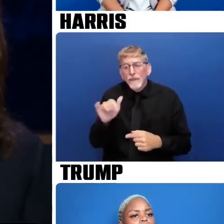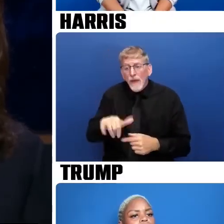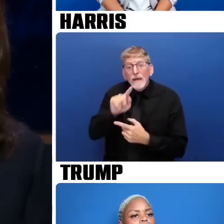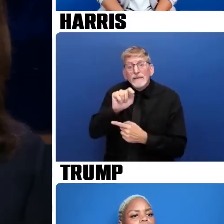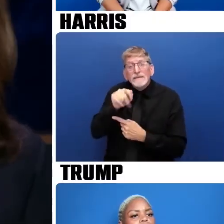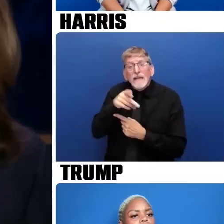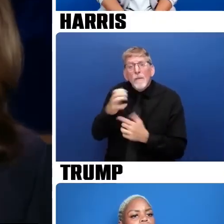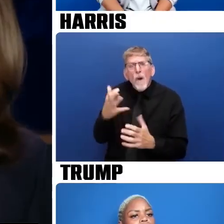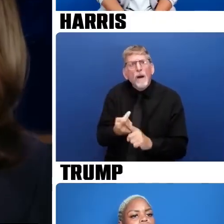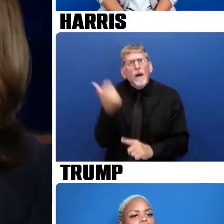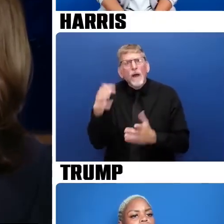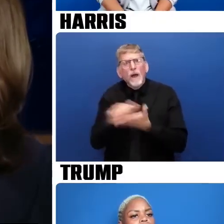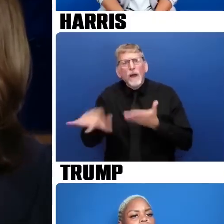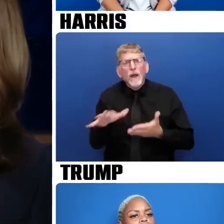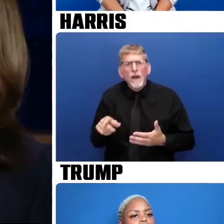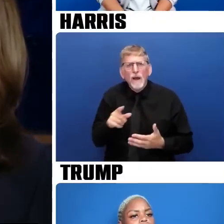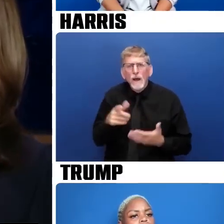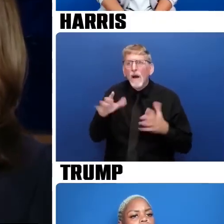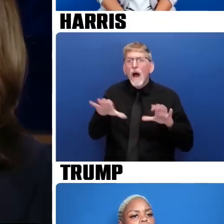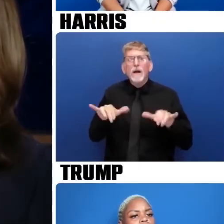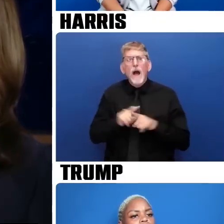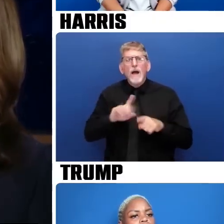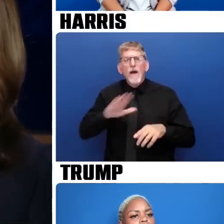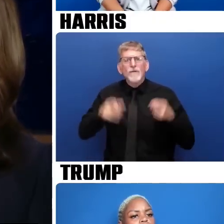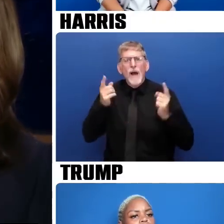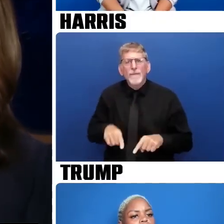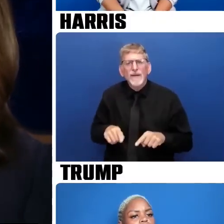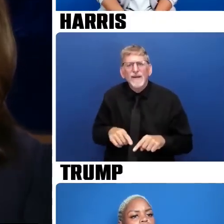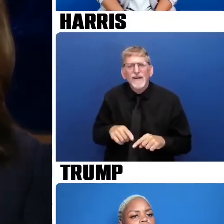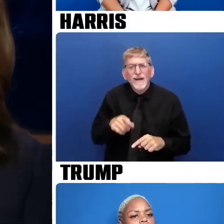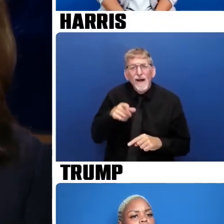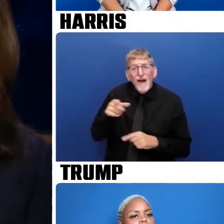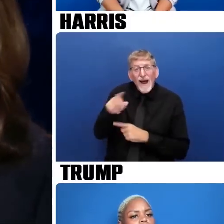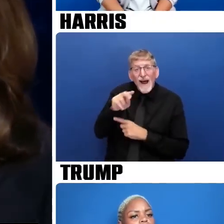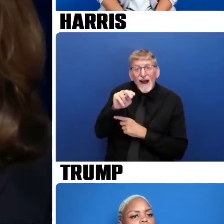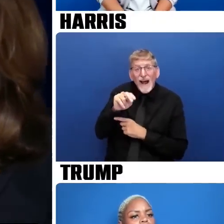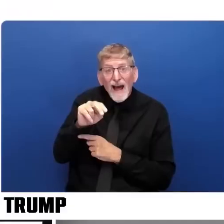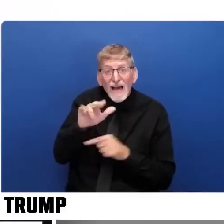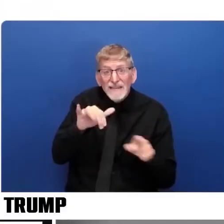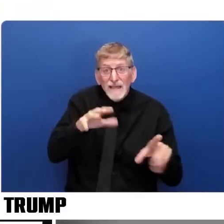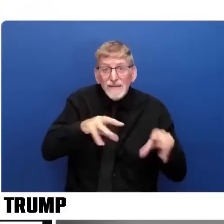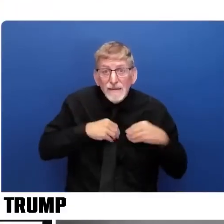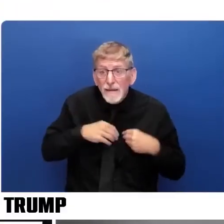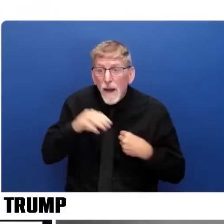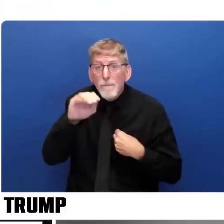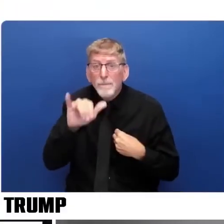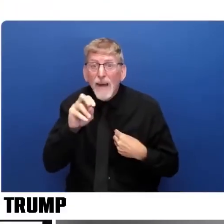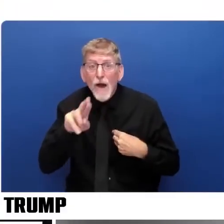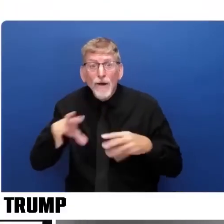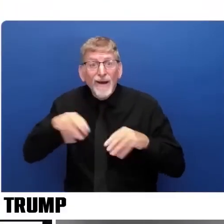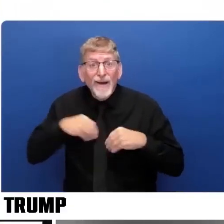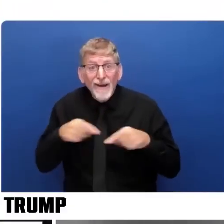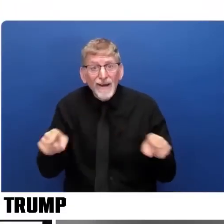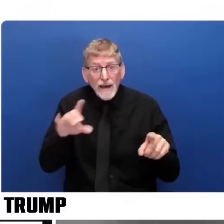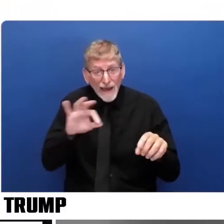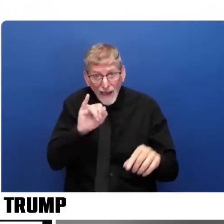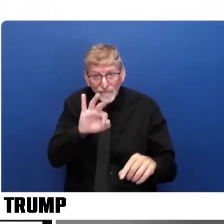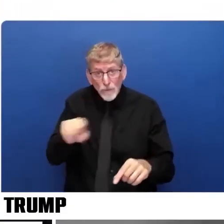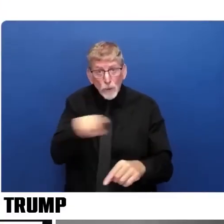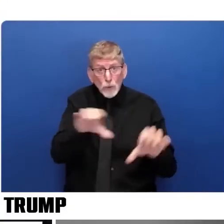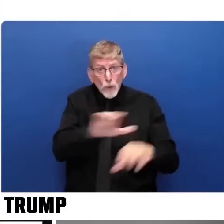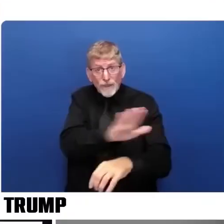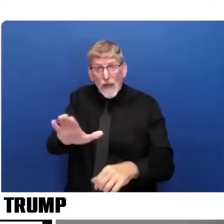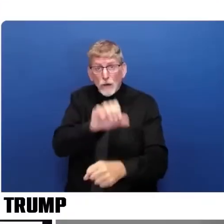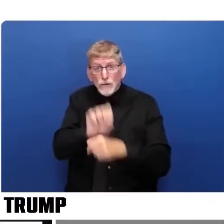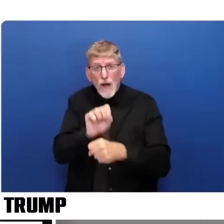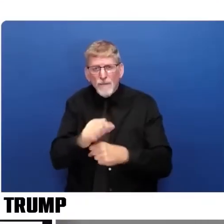Nancy Pelosi and the mayor of Washington did their jobs. I wasn't responsible for security. Nancy Pelosi was responsible. She didn't